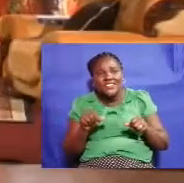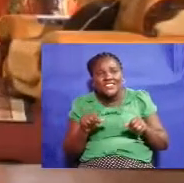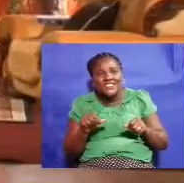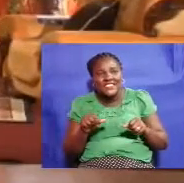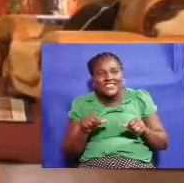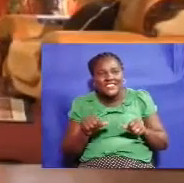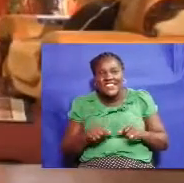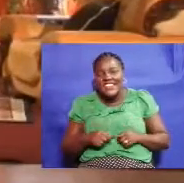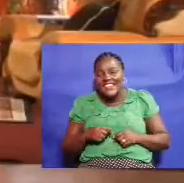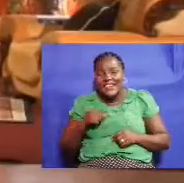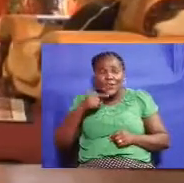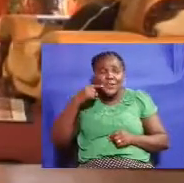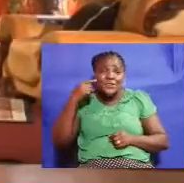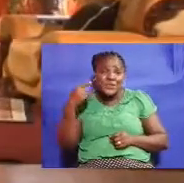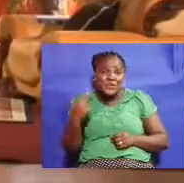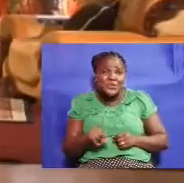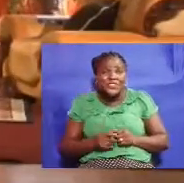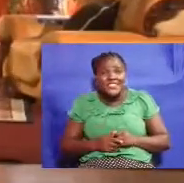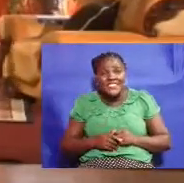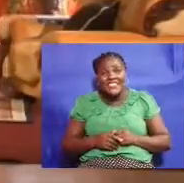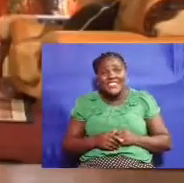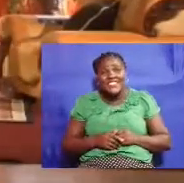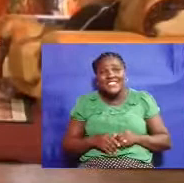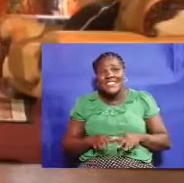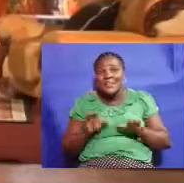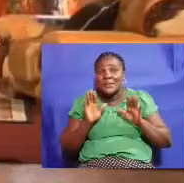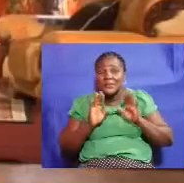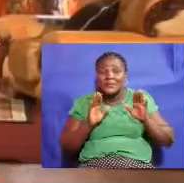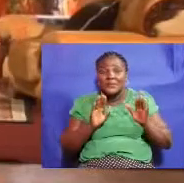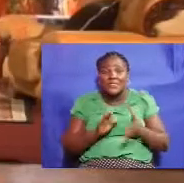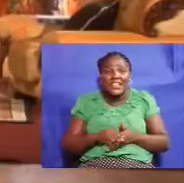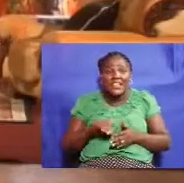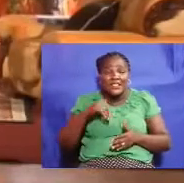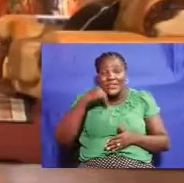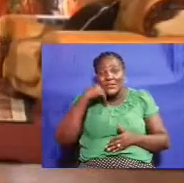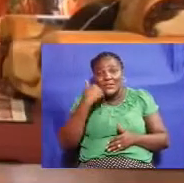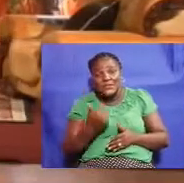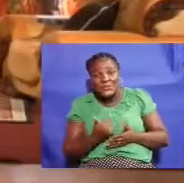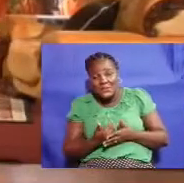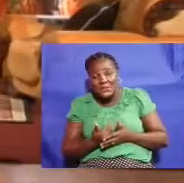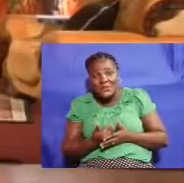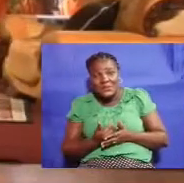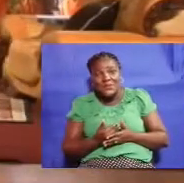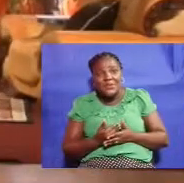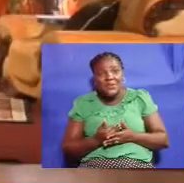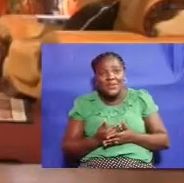and only Mrs. Edna Morrison.